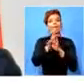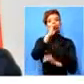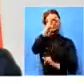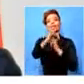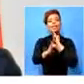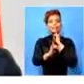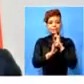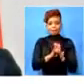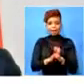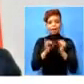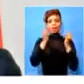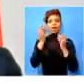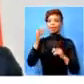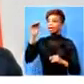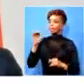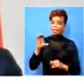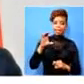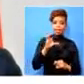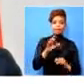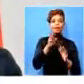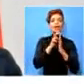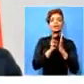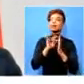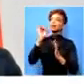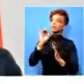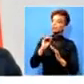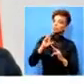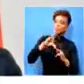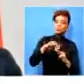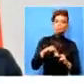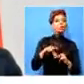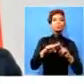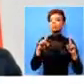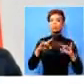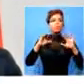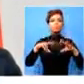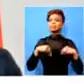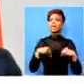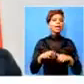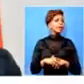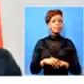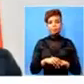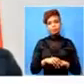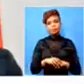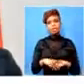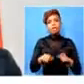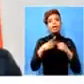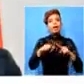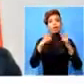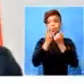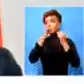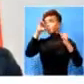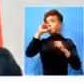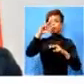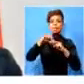strings attached must be accepted. No international financing that will undermine our hard-won democracy must be